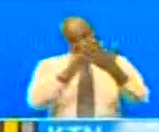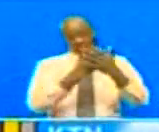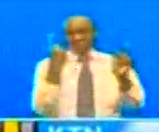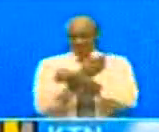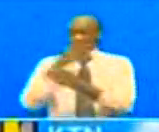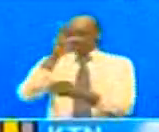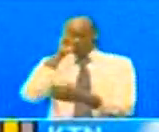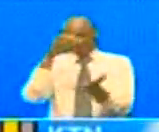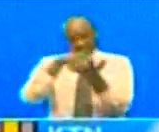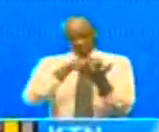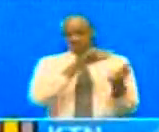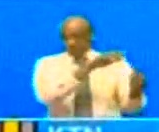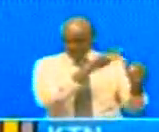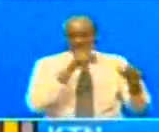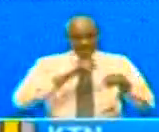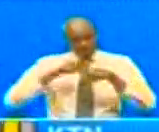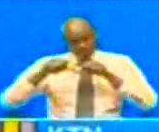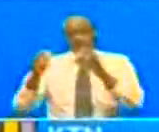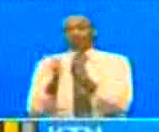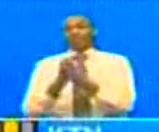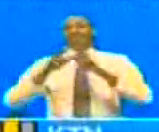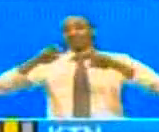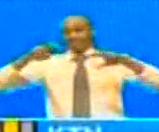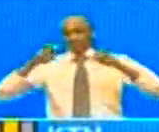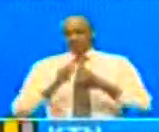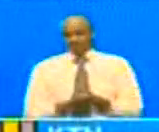stations pending investigations into the incident.